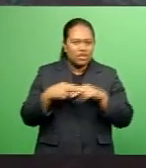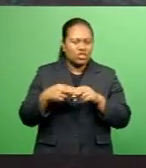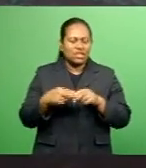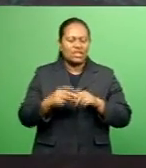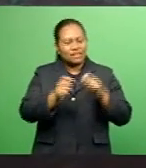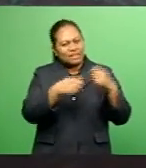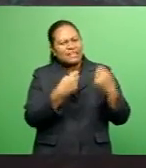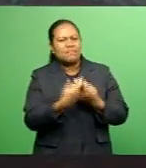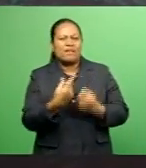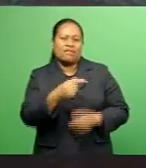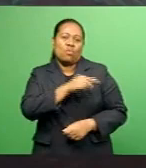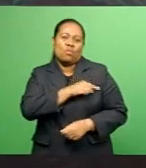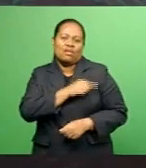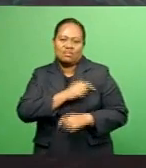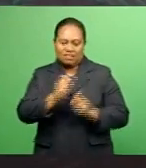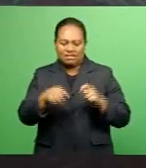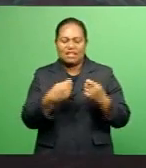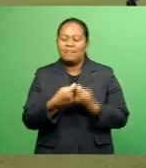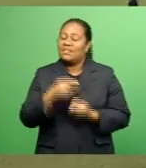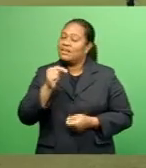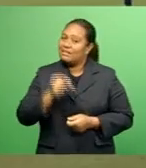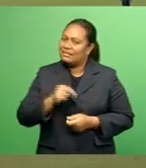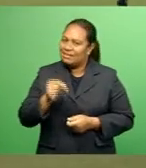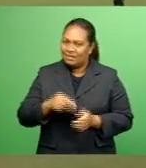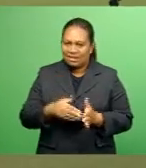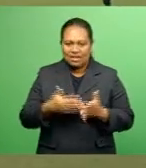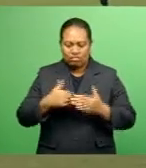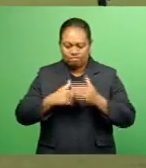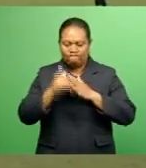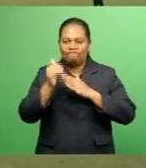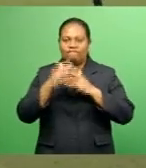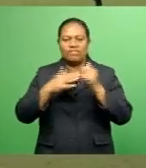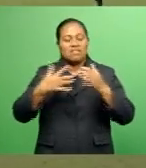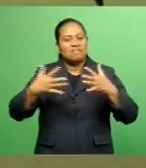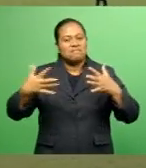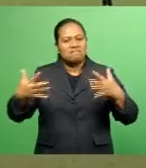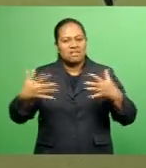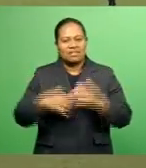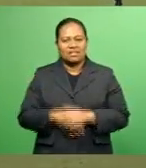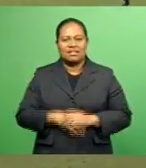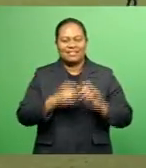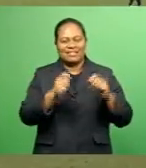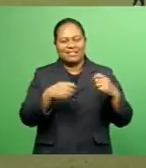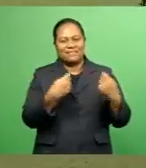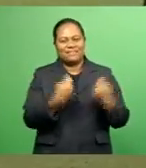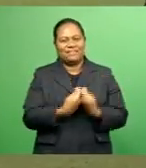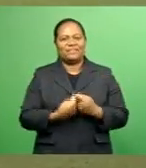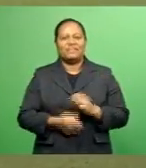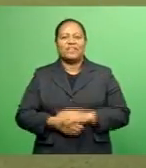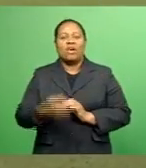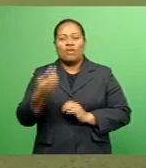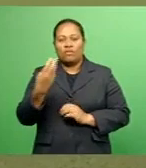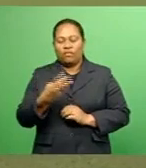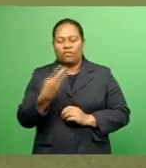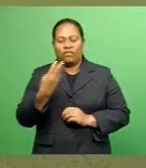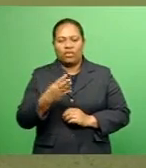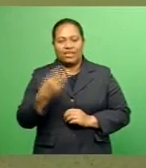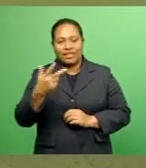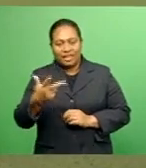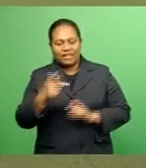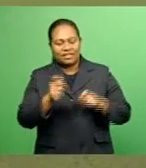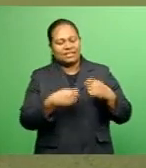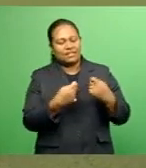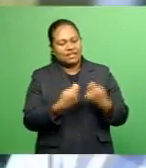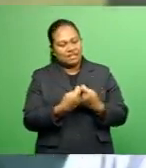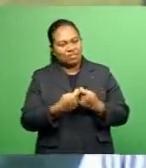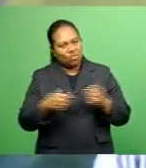game times, which is much needed now as they build up for the bigger picture, which is the Olympics. The 48 teams will play for a greater purpose. We